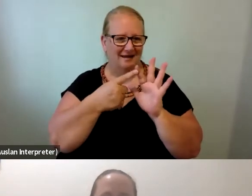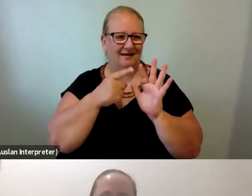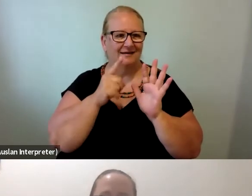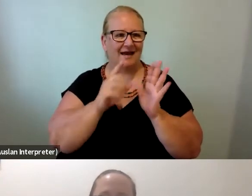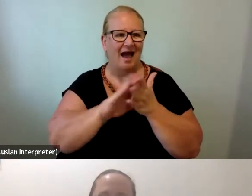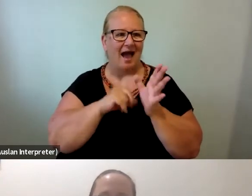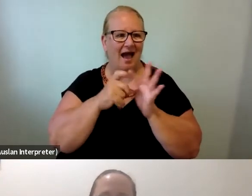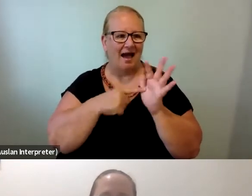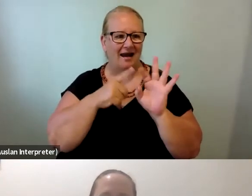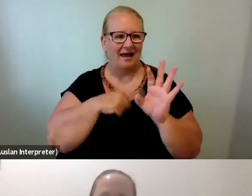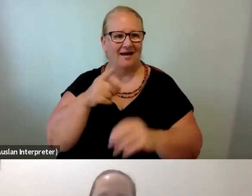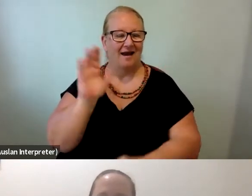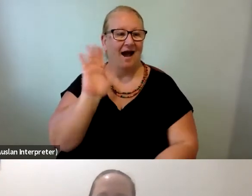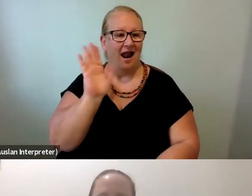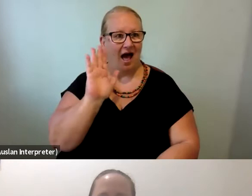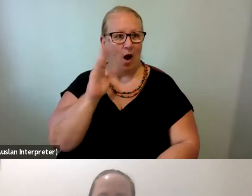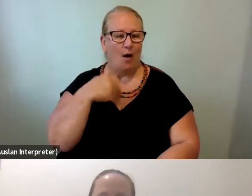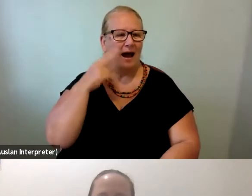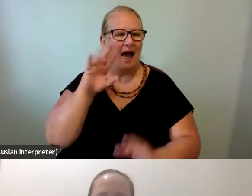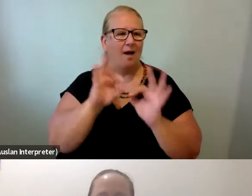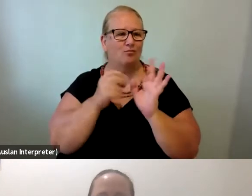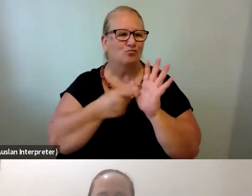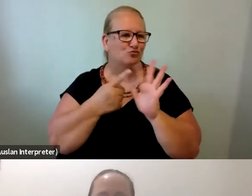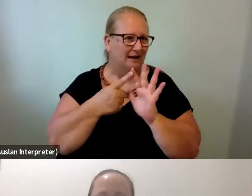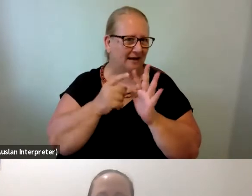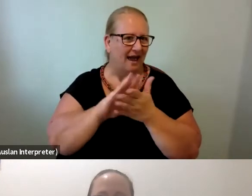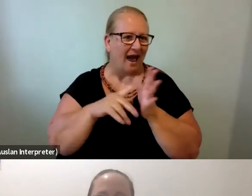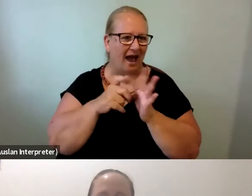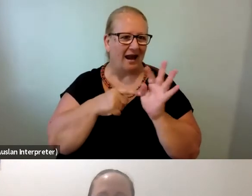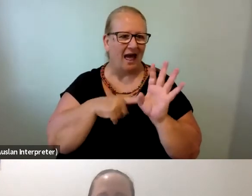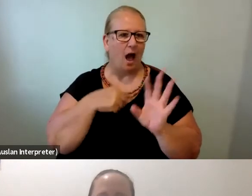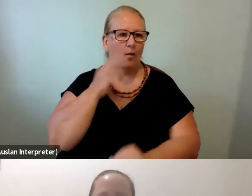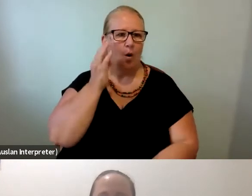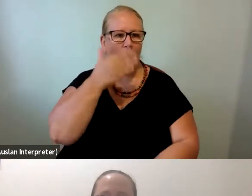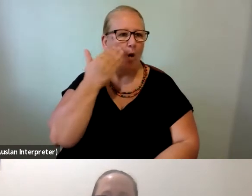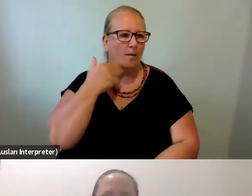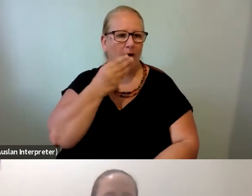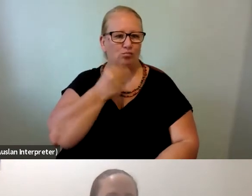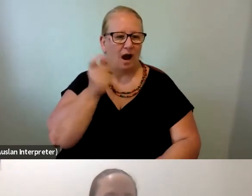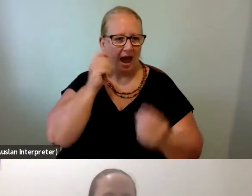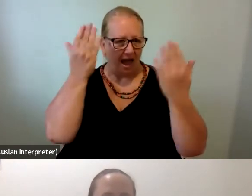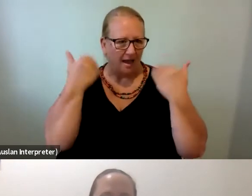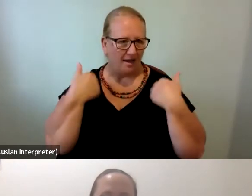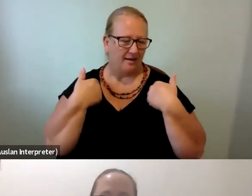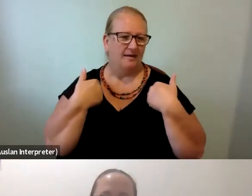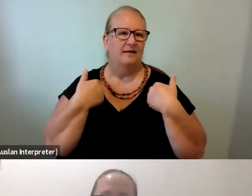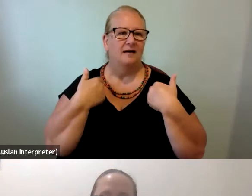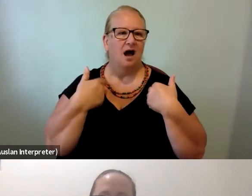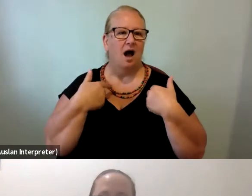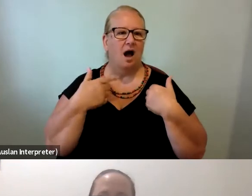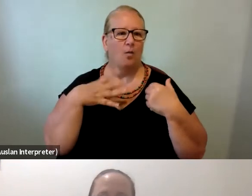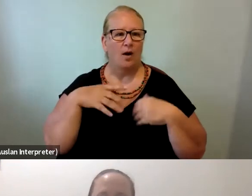Hi, everyone. My name is Bree Hadley. I'm a white woman with brown hair. I'm